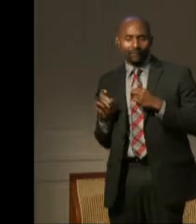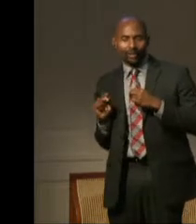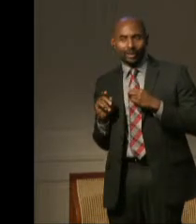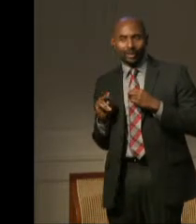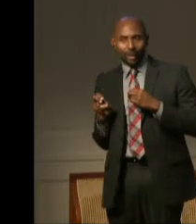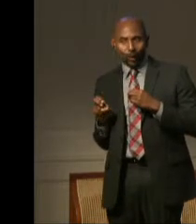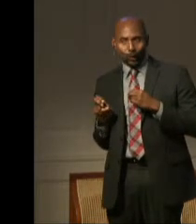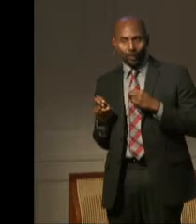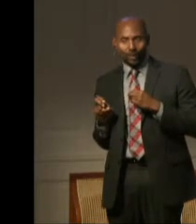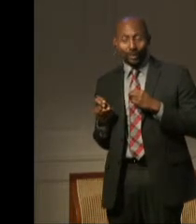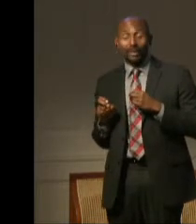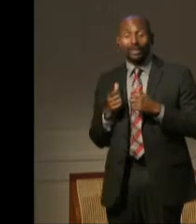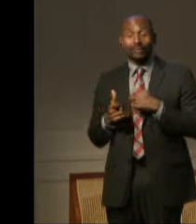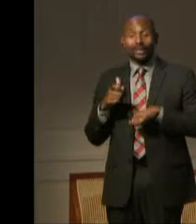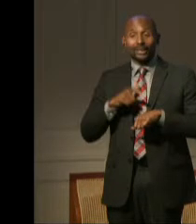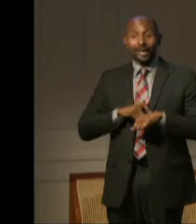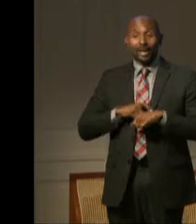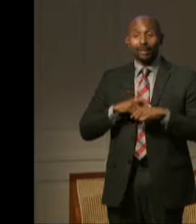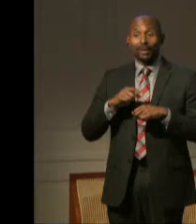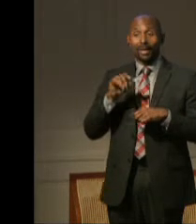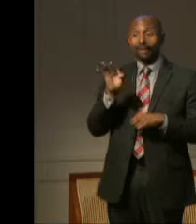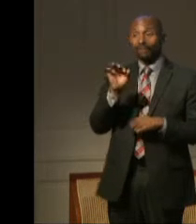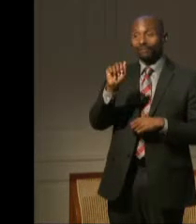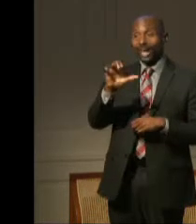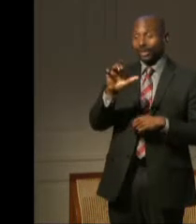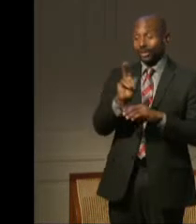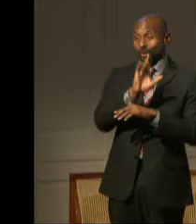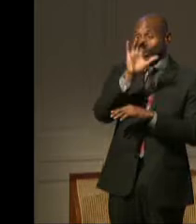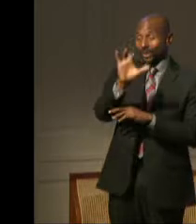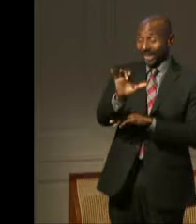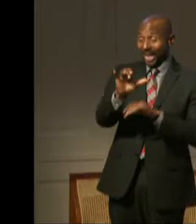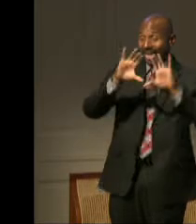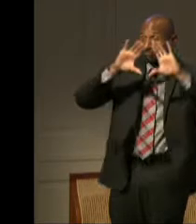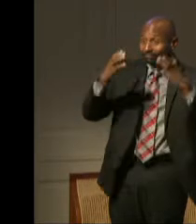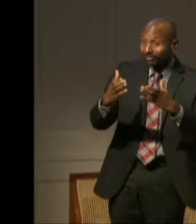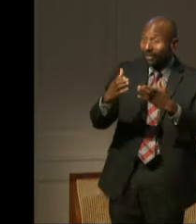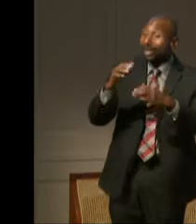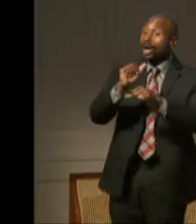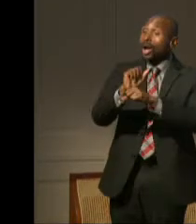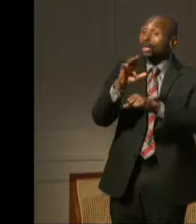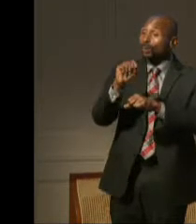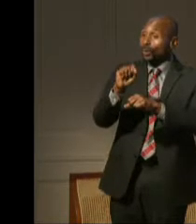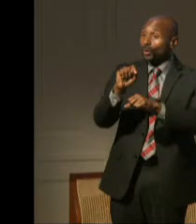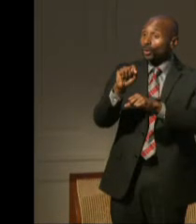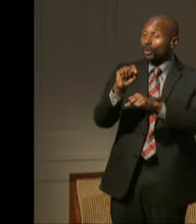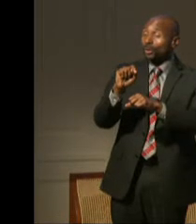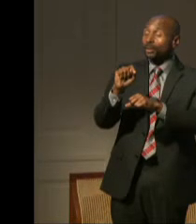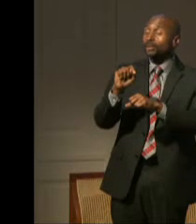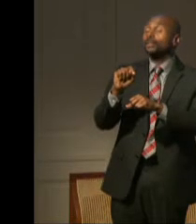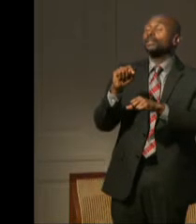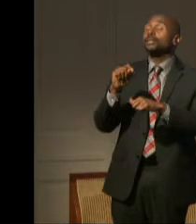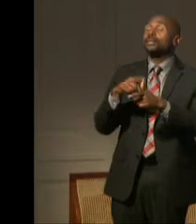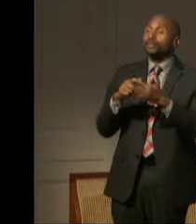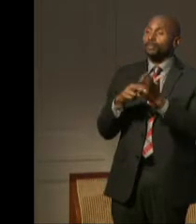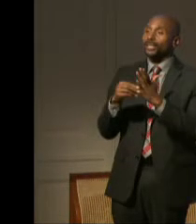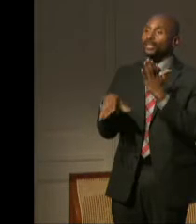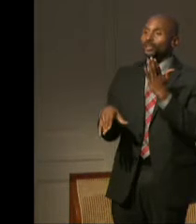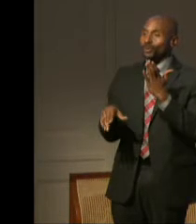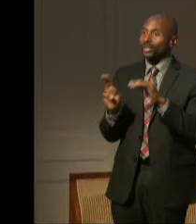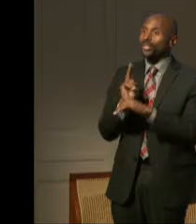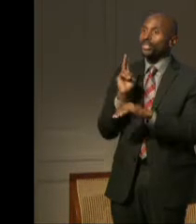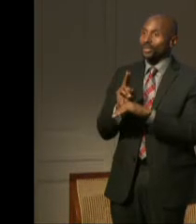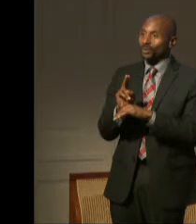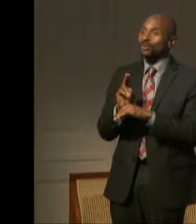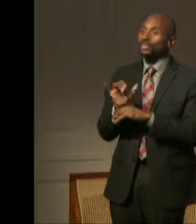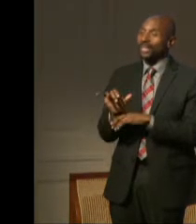that set, those works of art, that means those students are using those works of art as well. And so